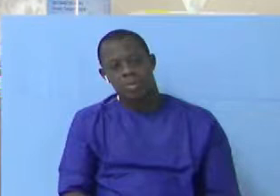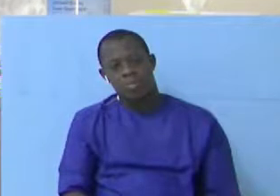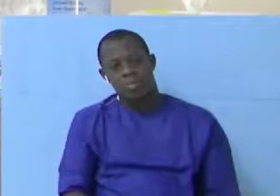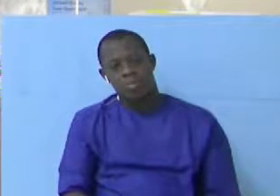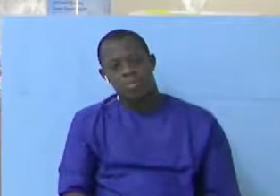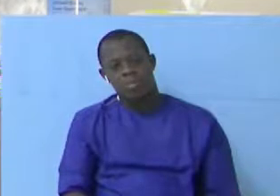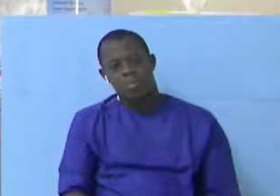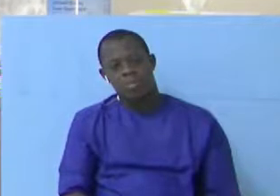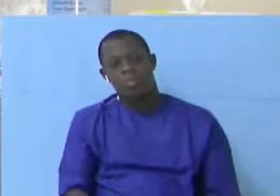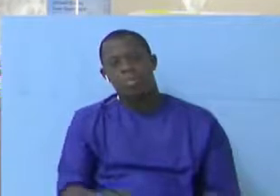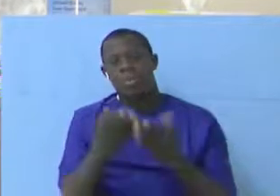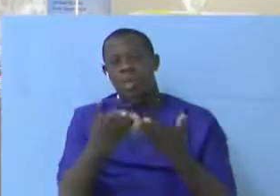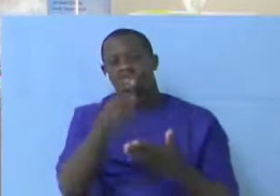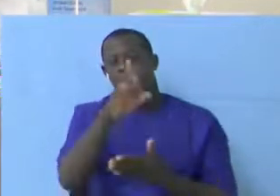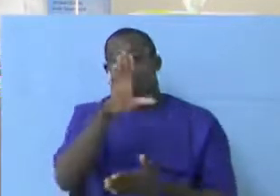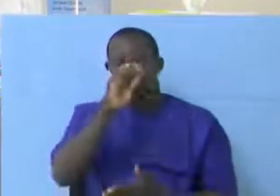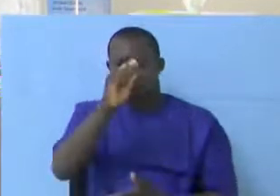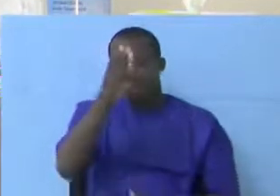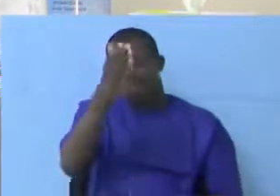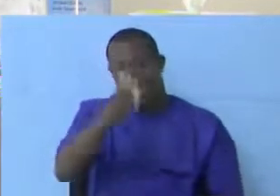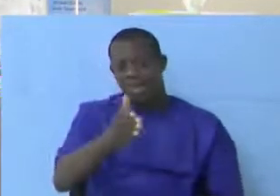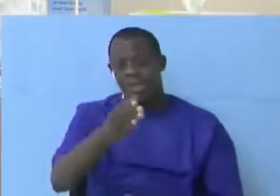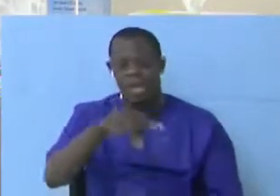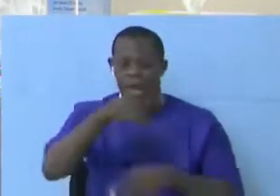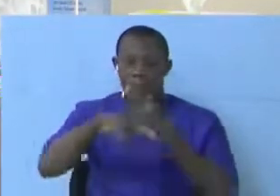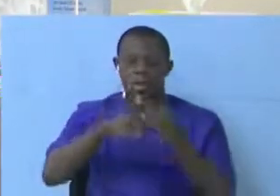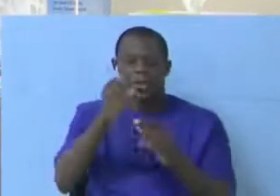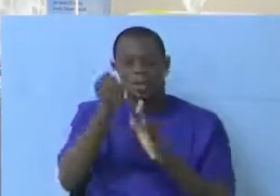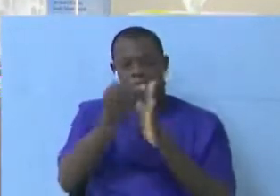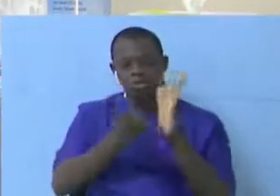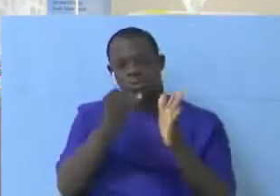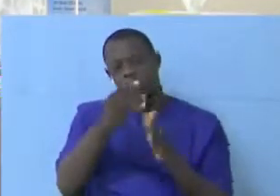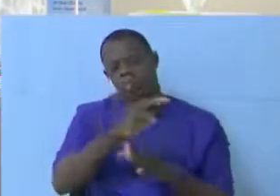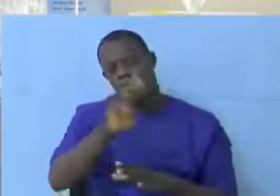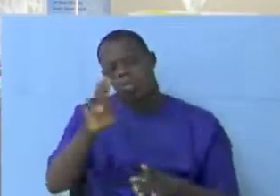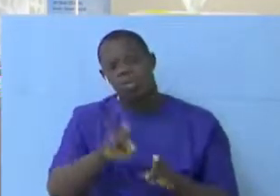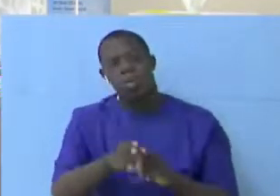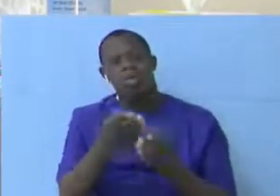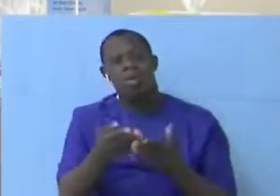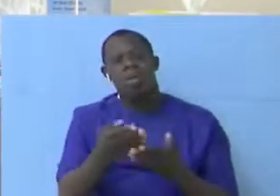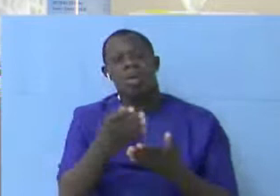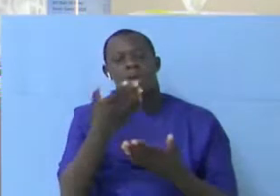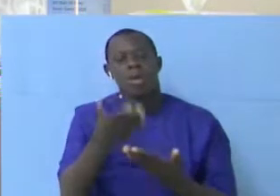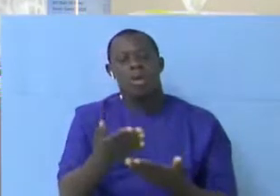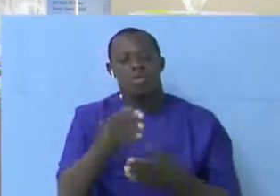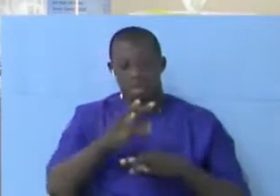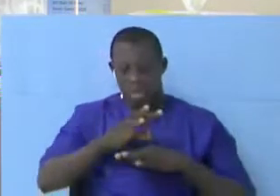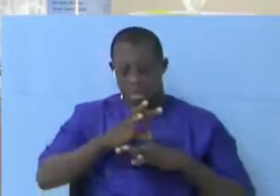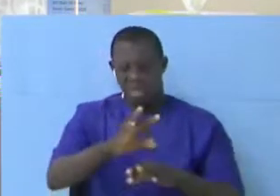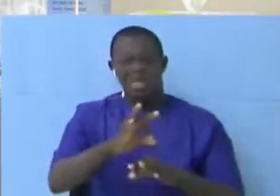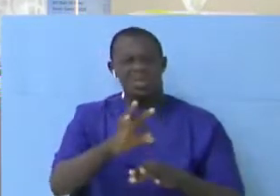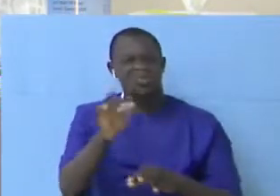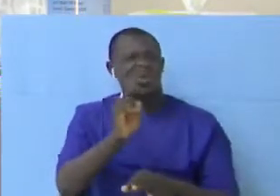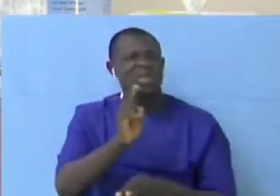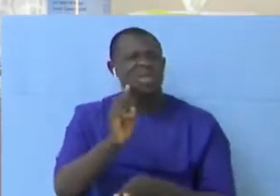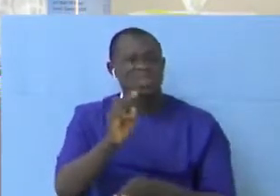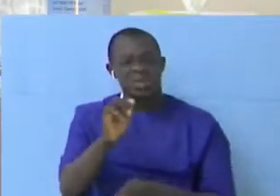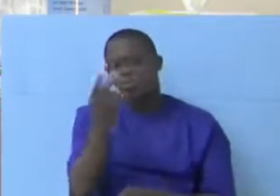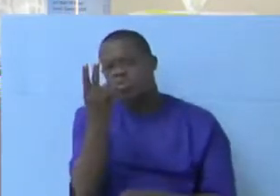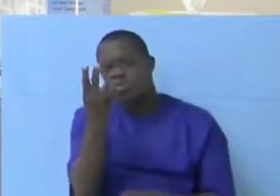You're not speaking directly to the issues. What was the interest in these two guys?